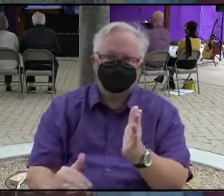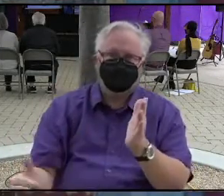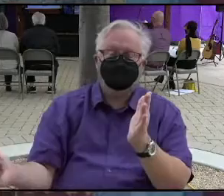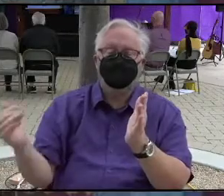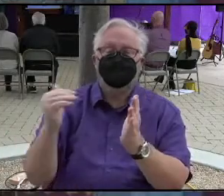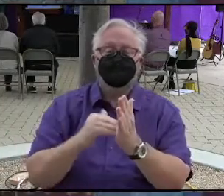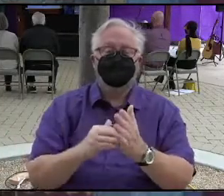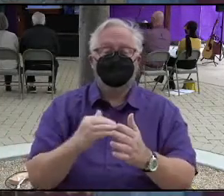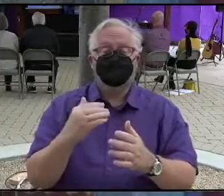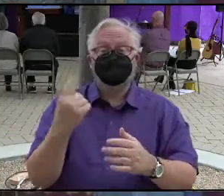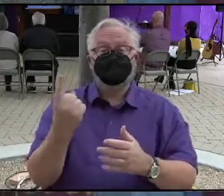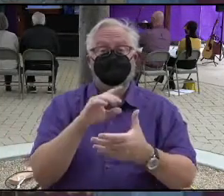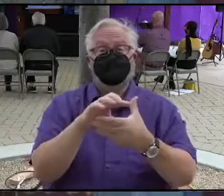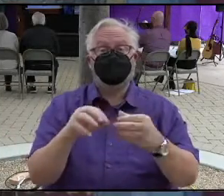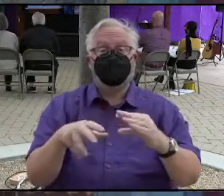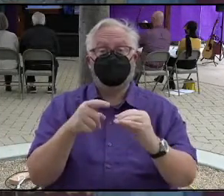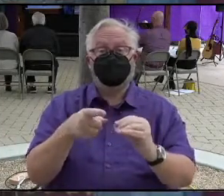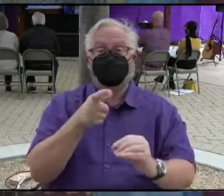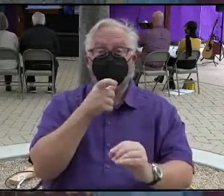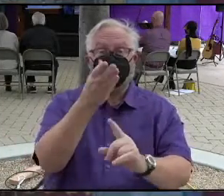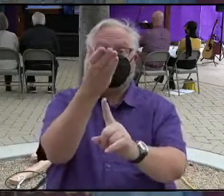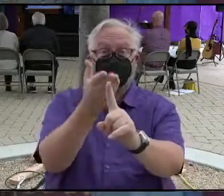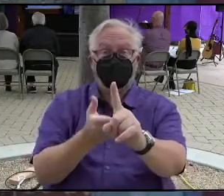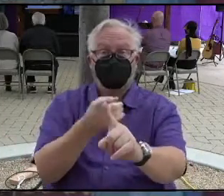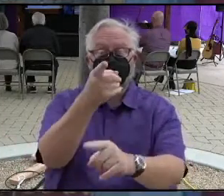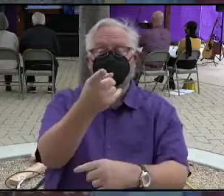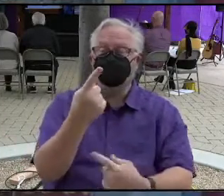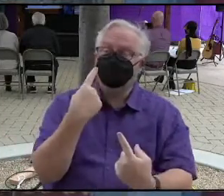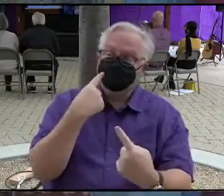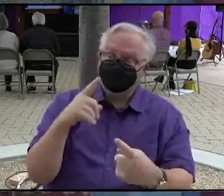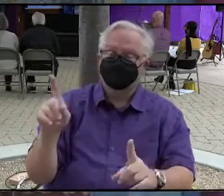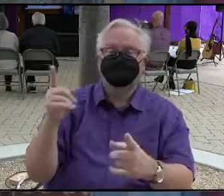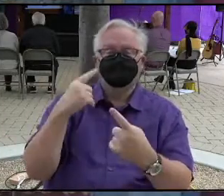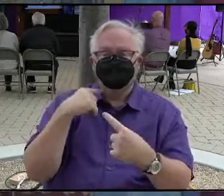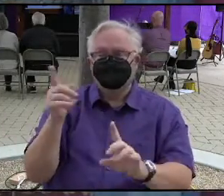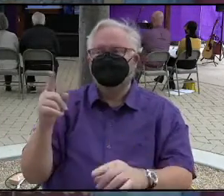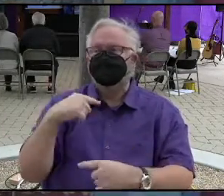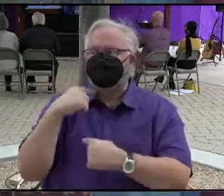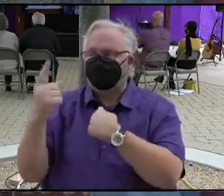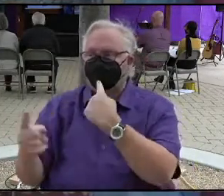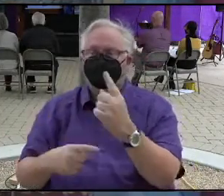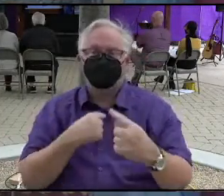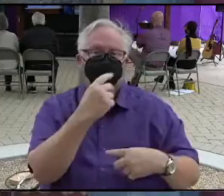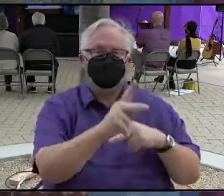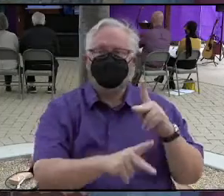Is there a story about yourself that you repeat again and again?